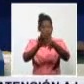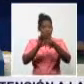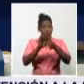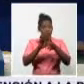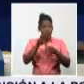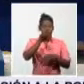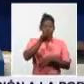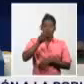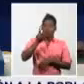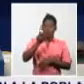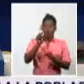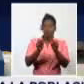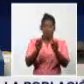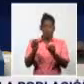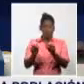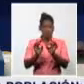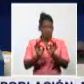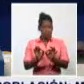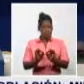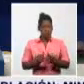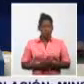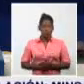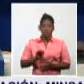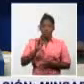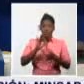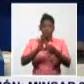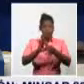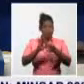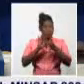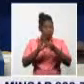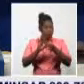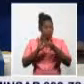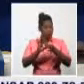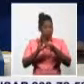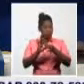some cases cannot be spared.